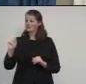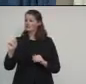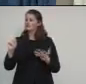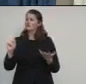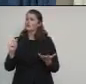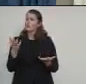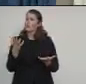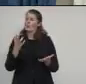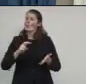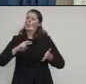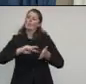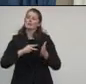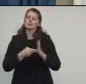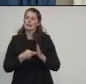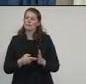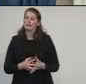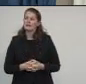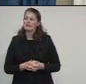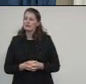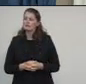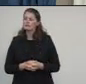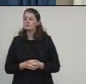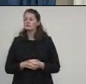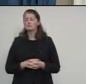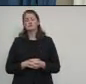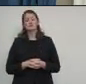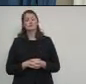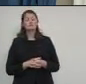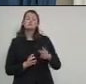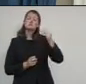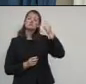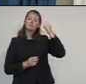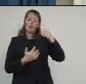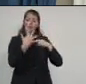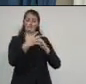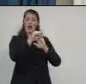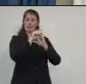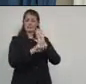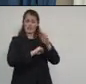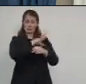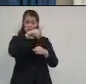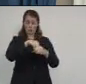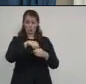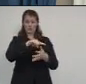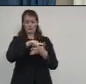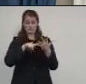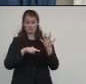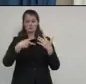state borders either. That's why we're collaborating with our neighboring states